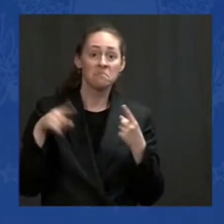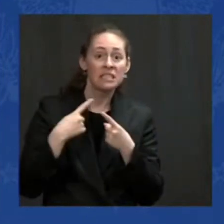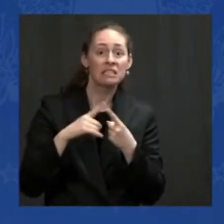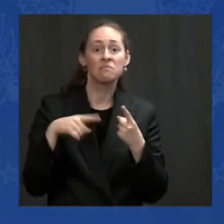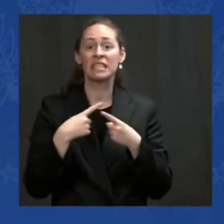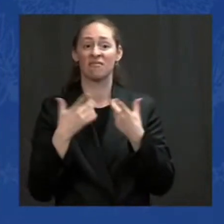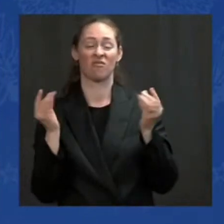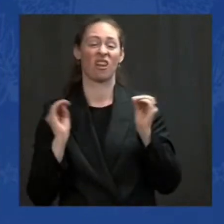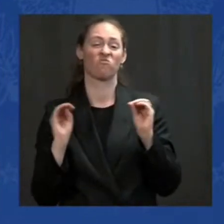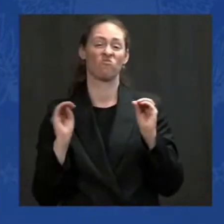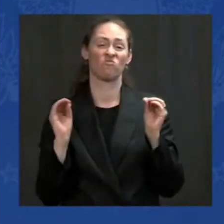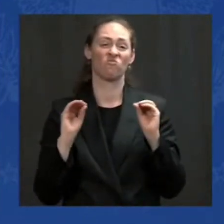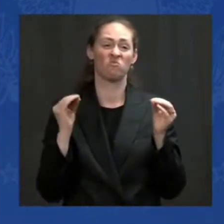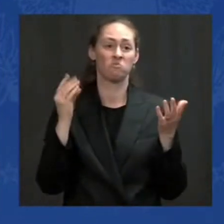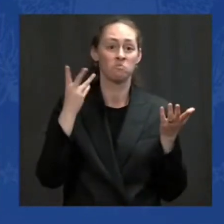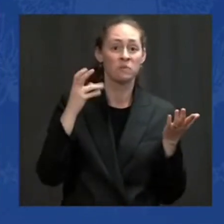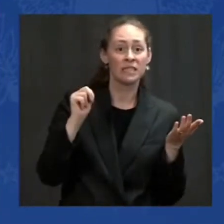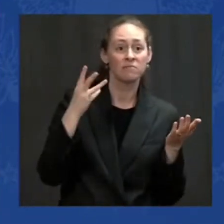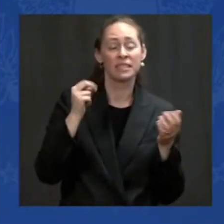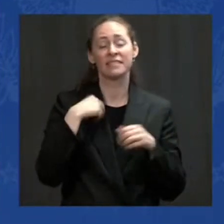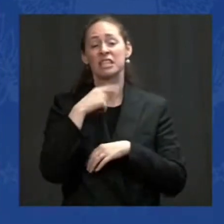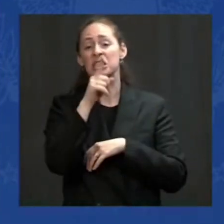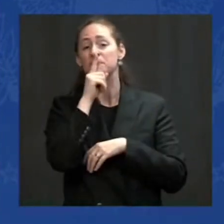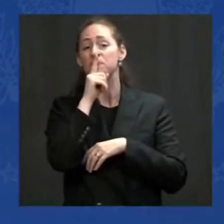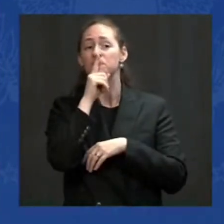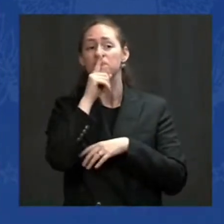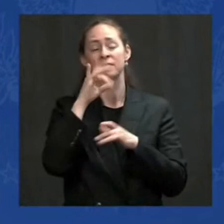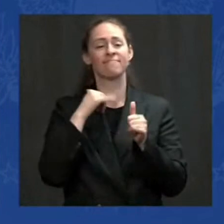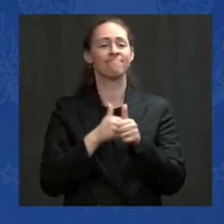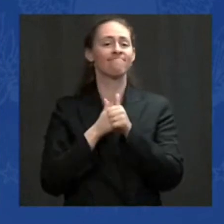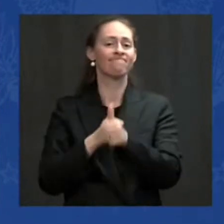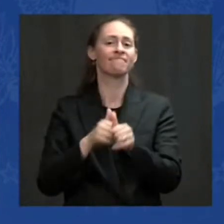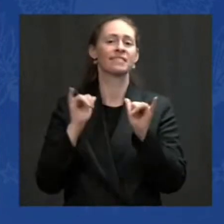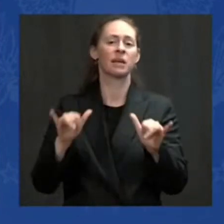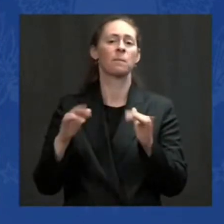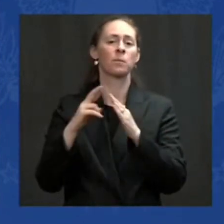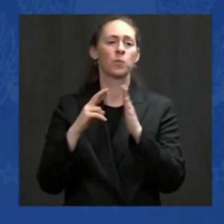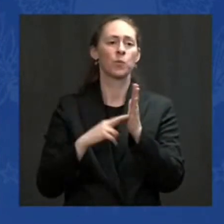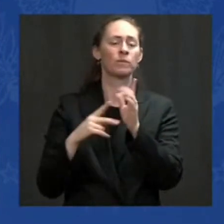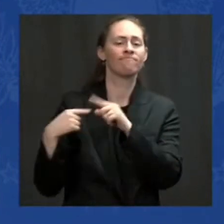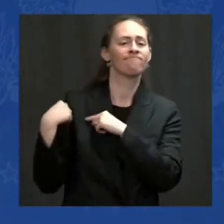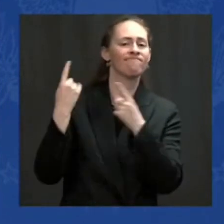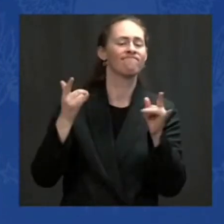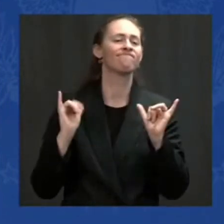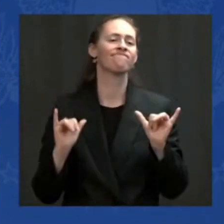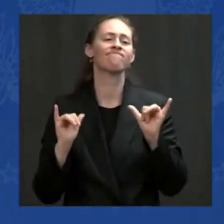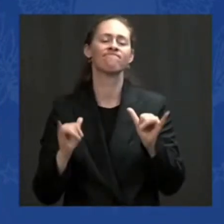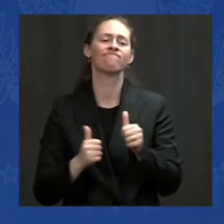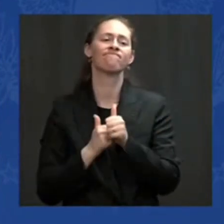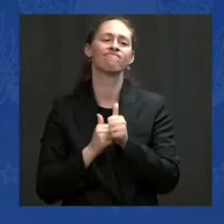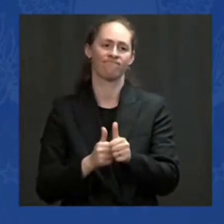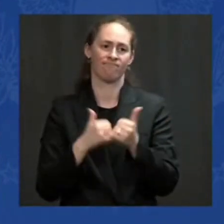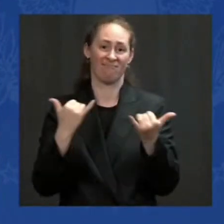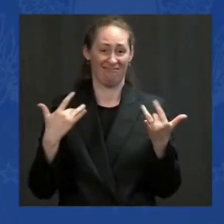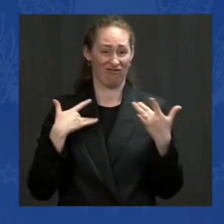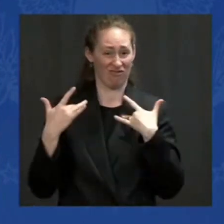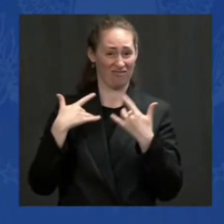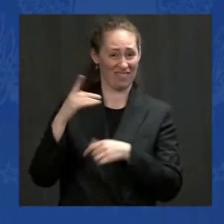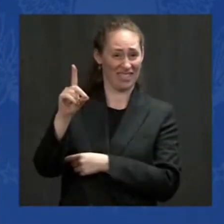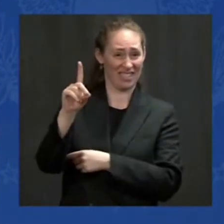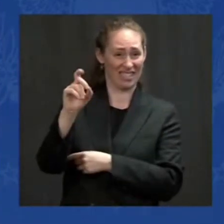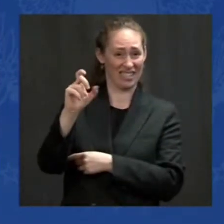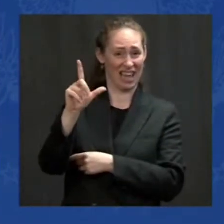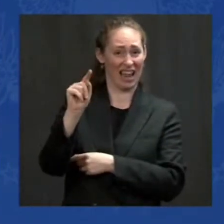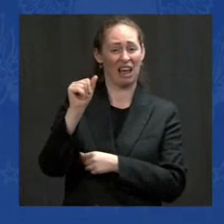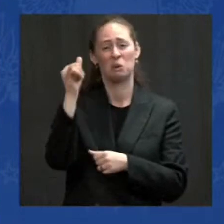any reopening plans. We must remain vigilant, particularly given the spread of the Delta variant, and